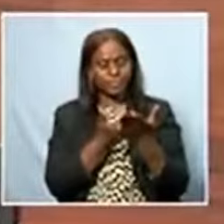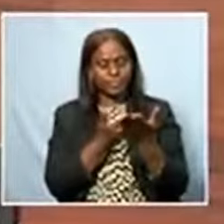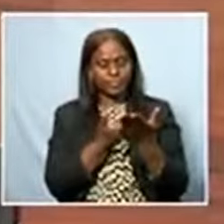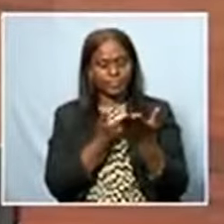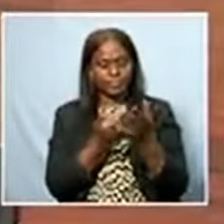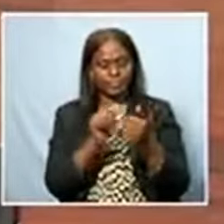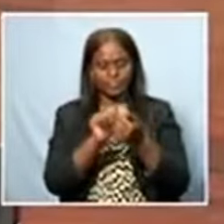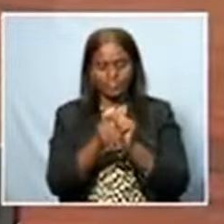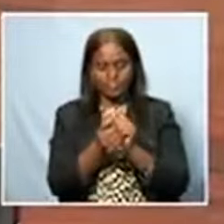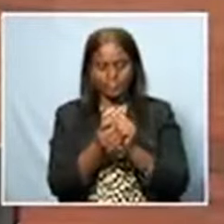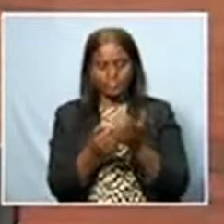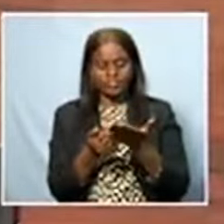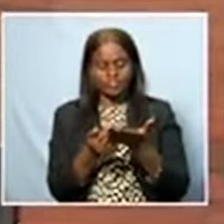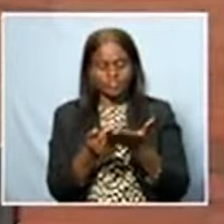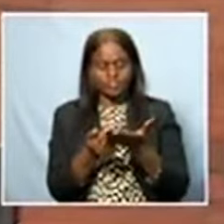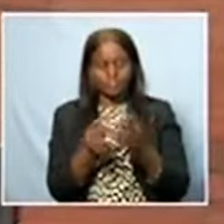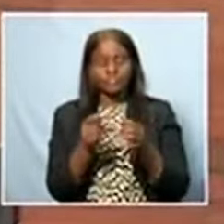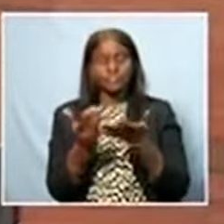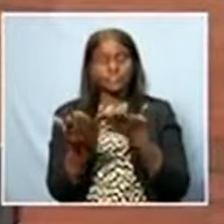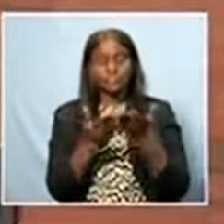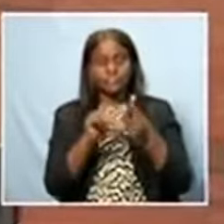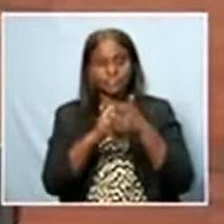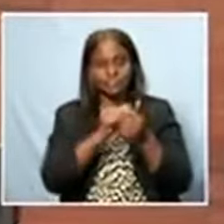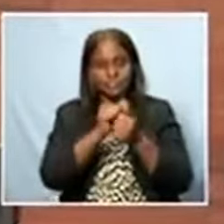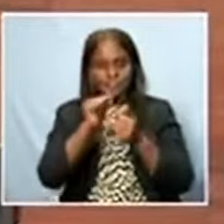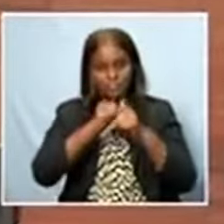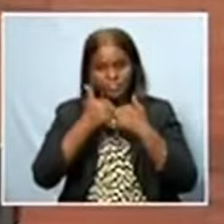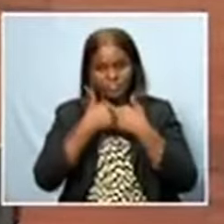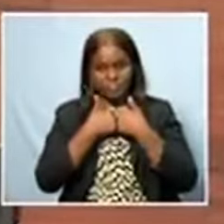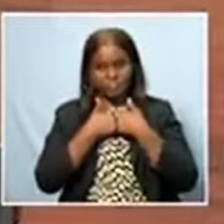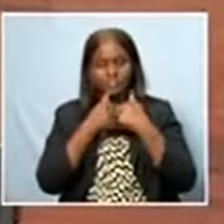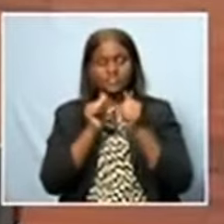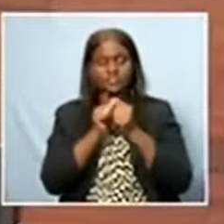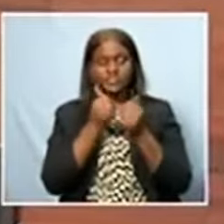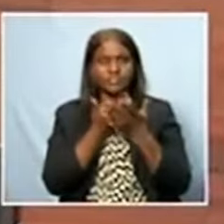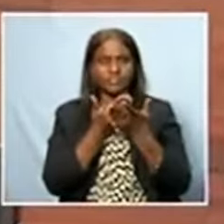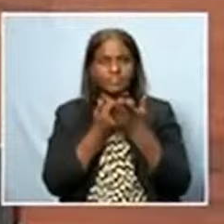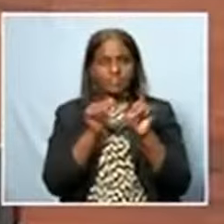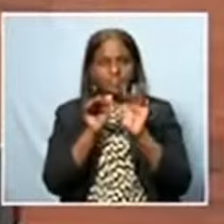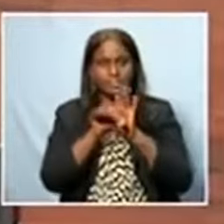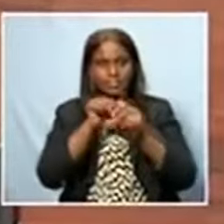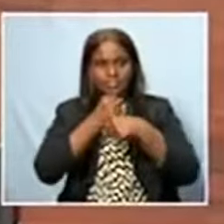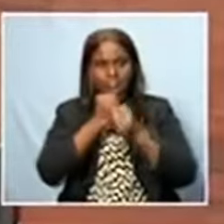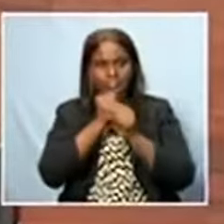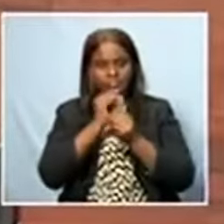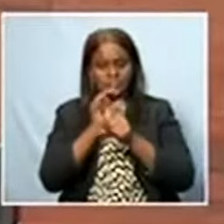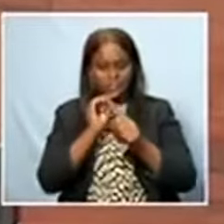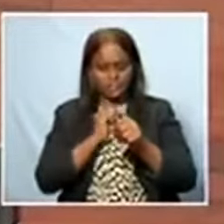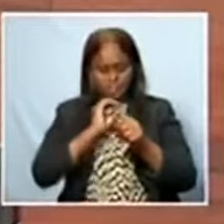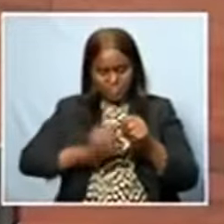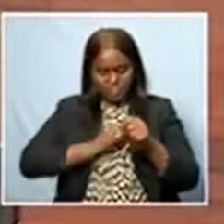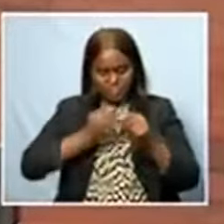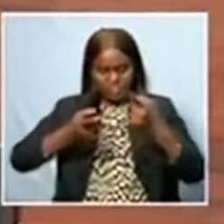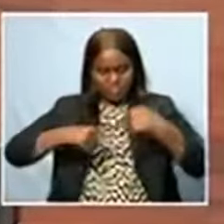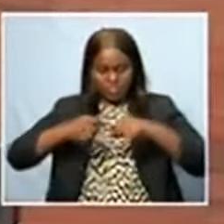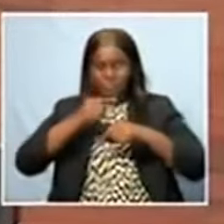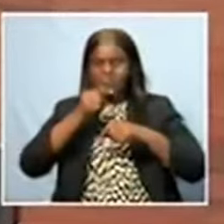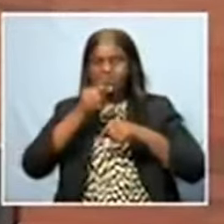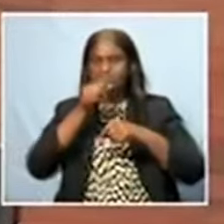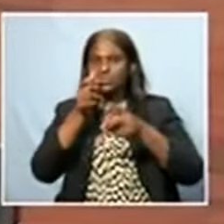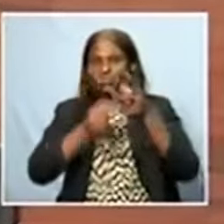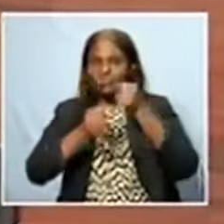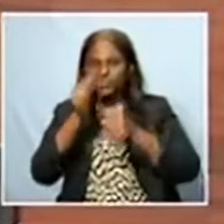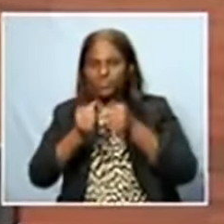this amendment, how far have we gone in producing our own local milk in terms of powdered